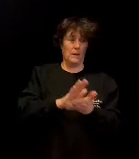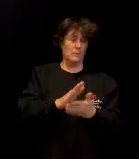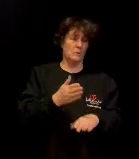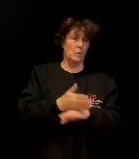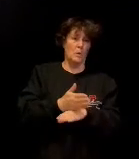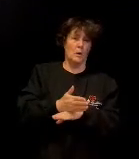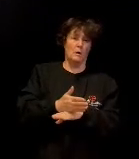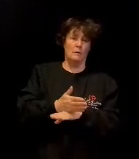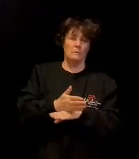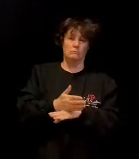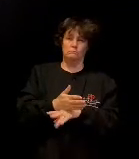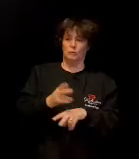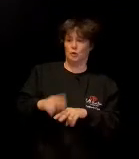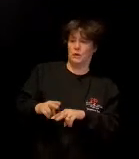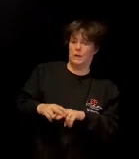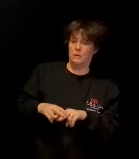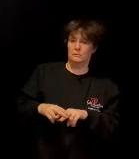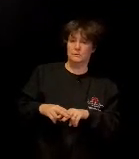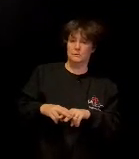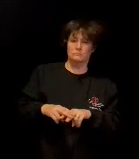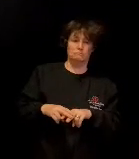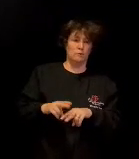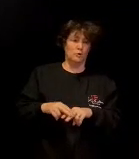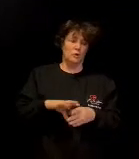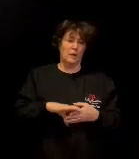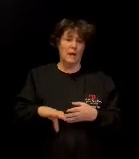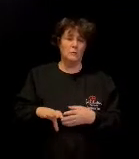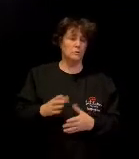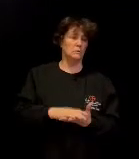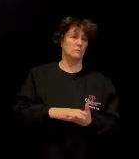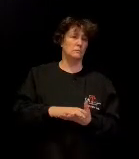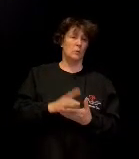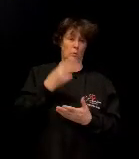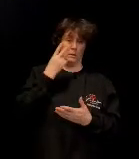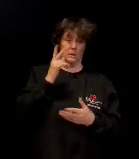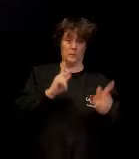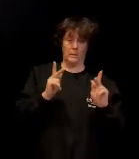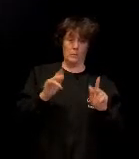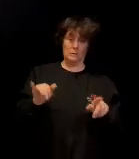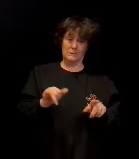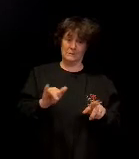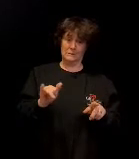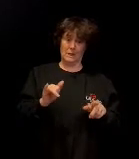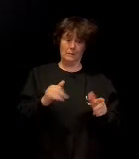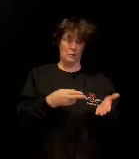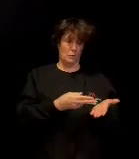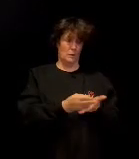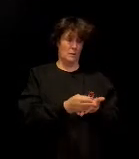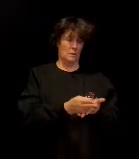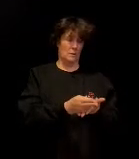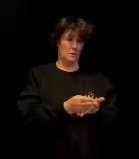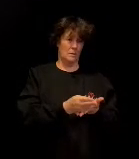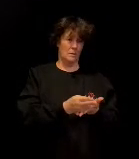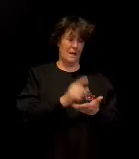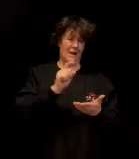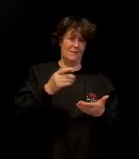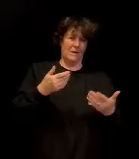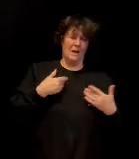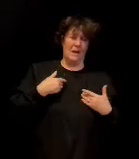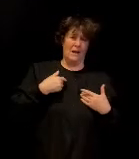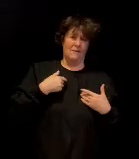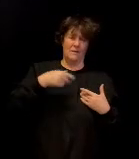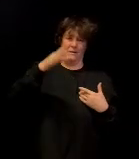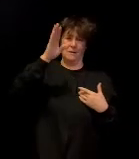furniture. A lot of times we just see people as resources. But we have to have the Lord touch our eyes again, yes. Right?